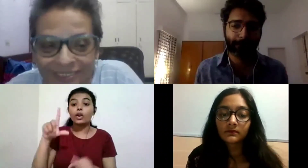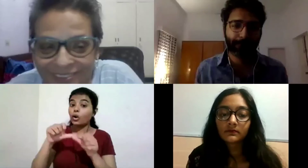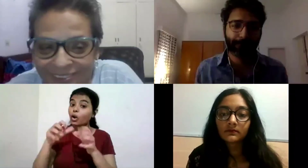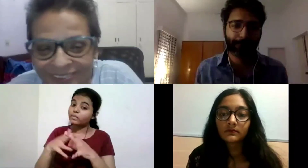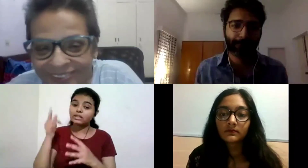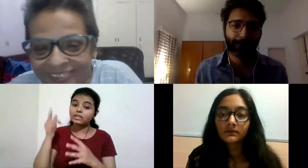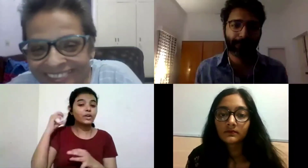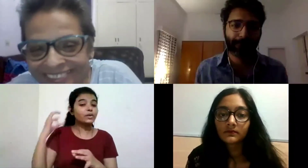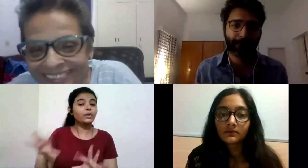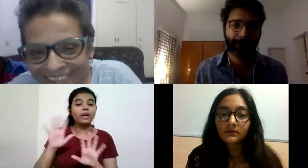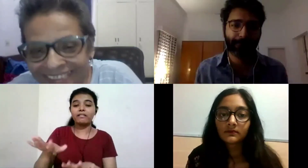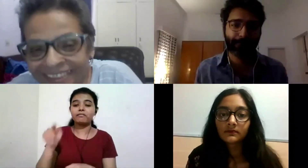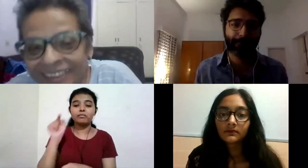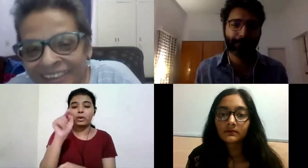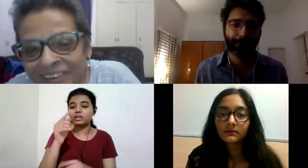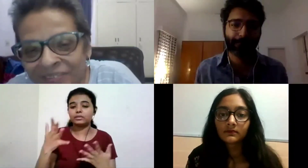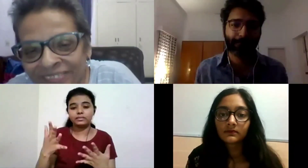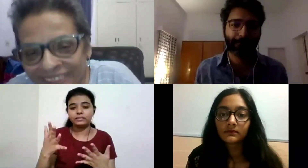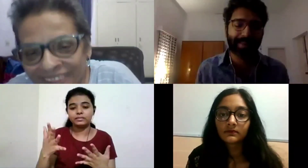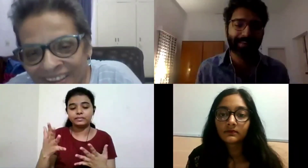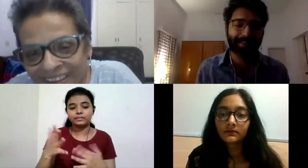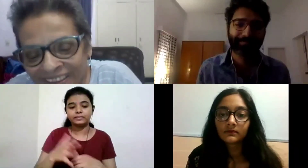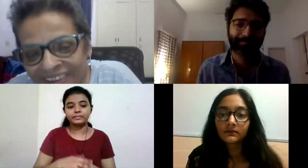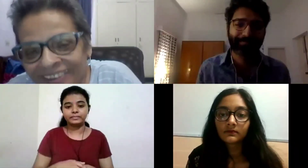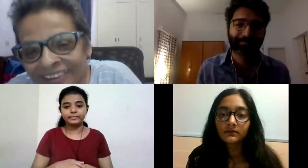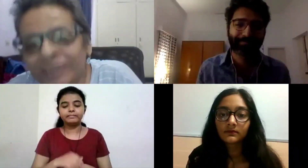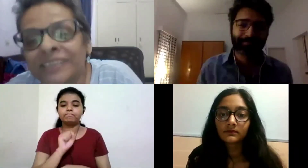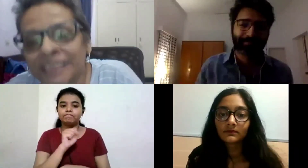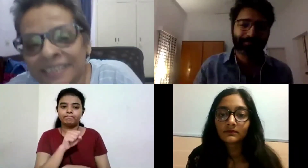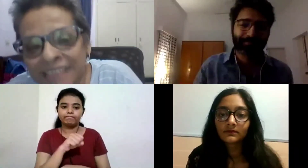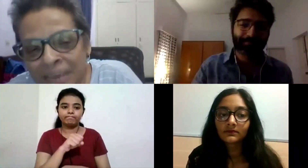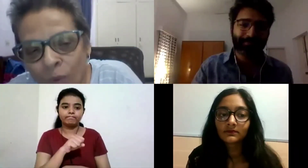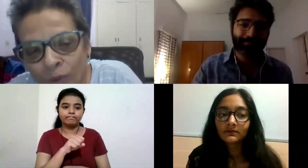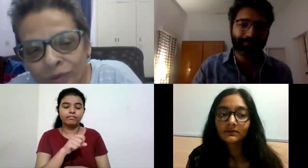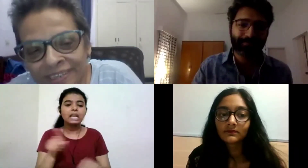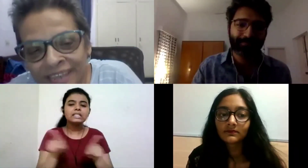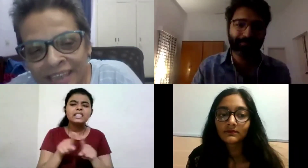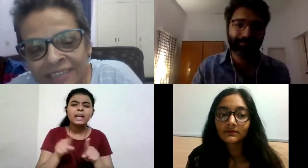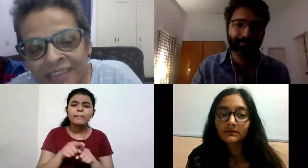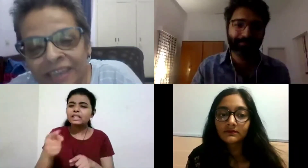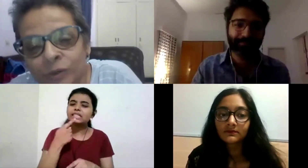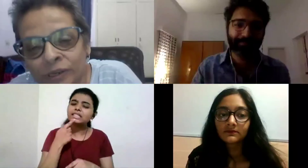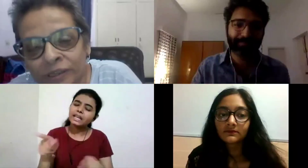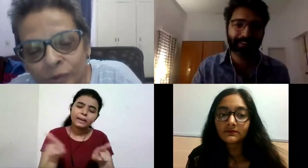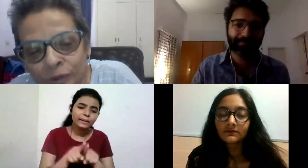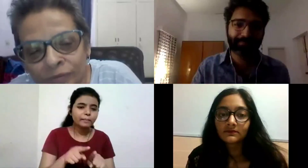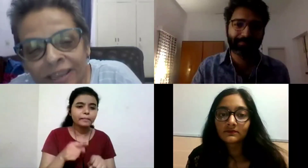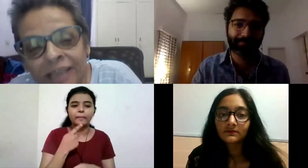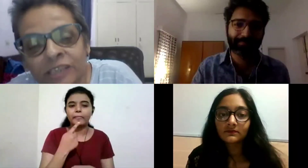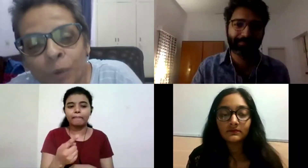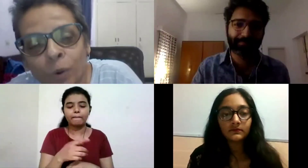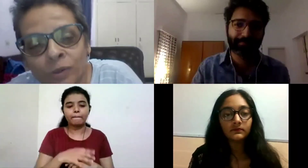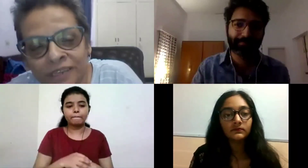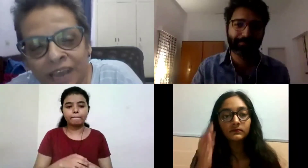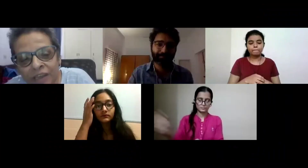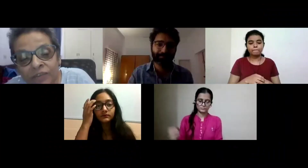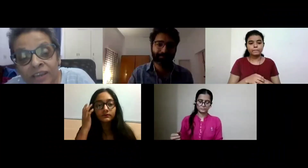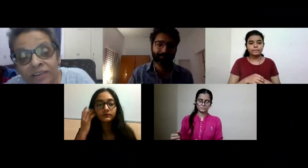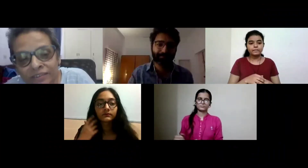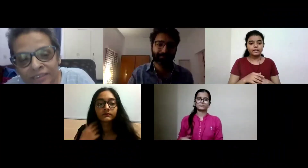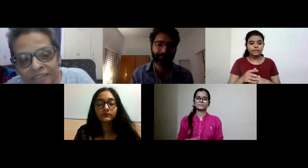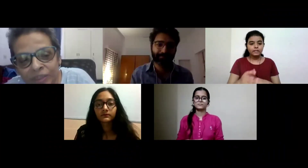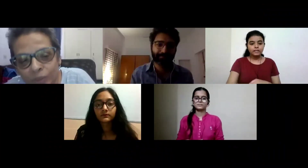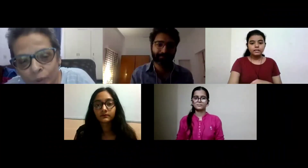no excuse. Yeah. You know, it's the same of what you're saying. It's like to sort of like expose the kind